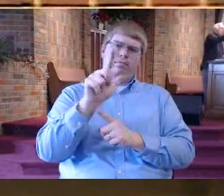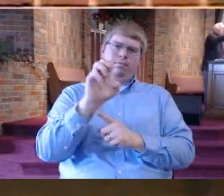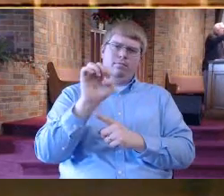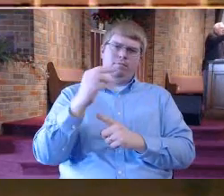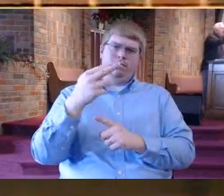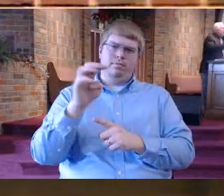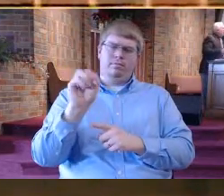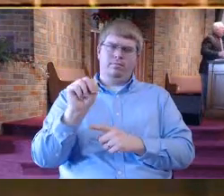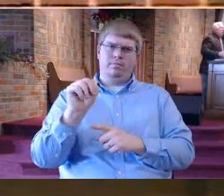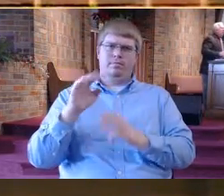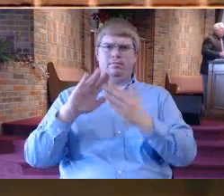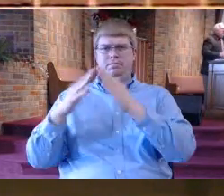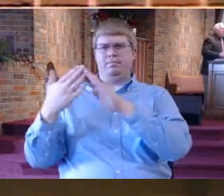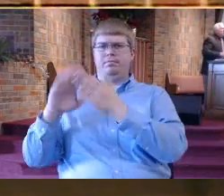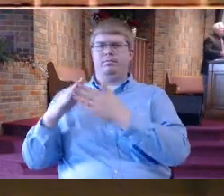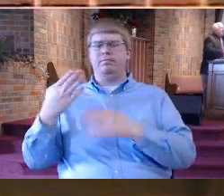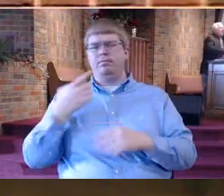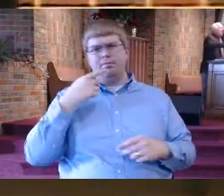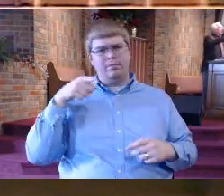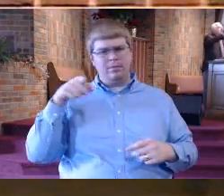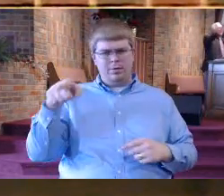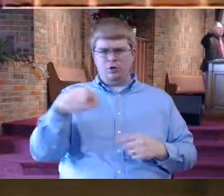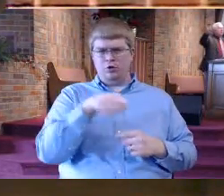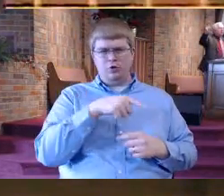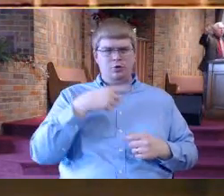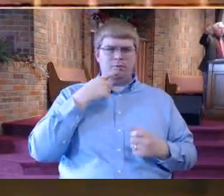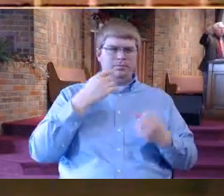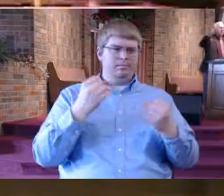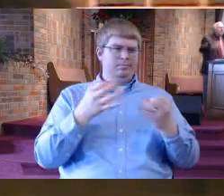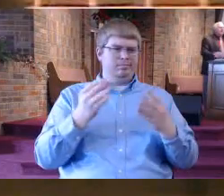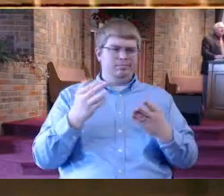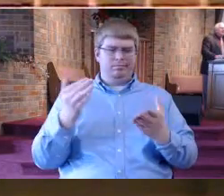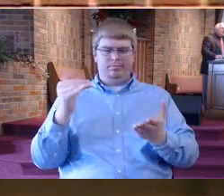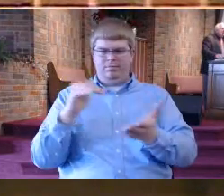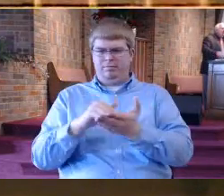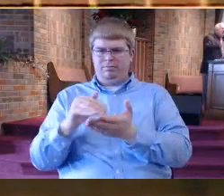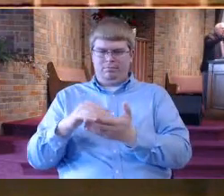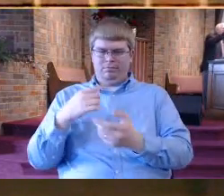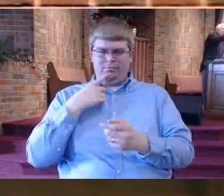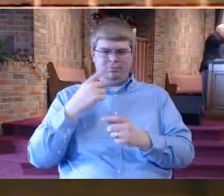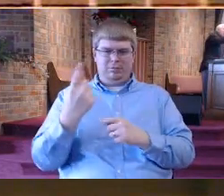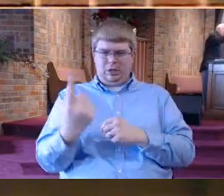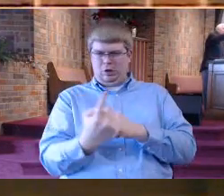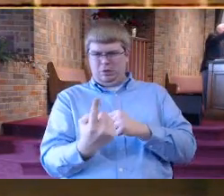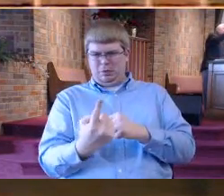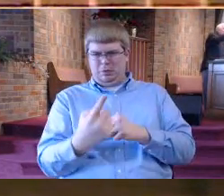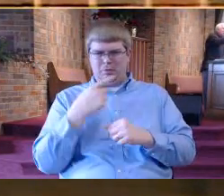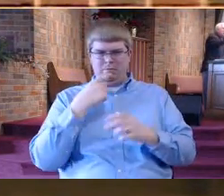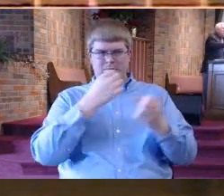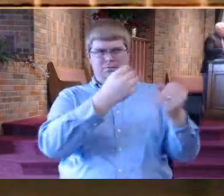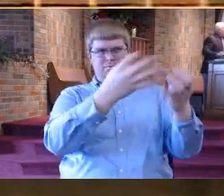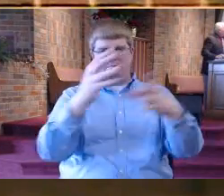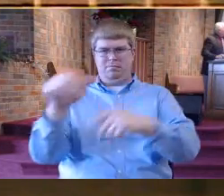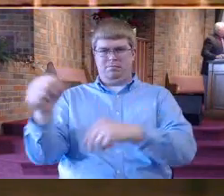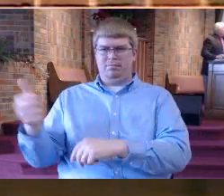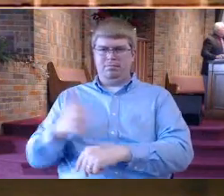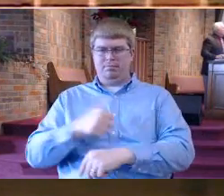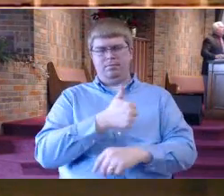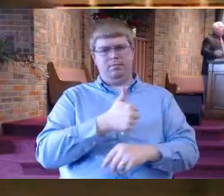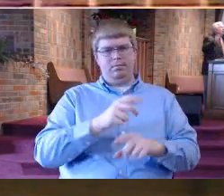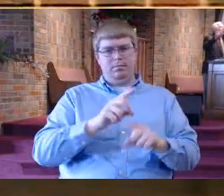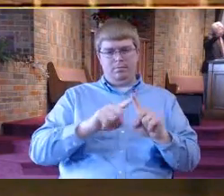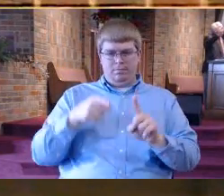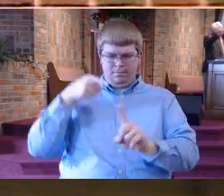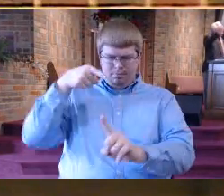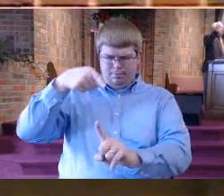you, Bethlehem, are among the thousands of Judah. But from you shall come